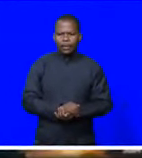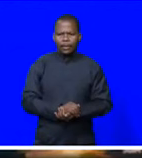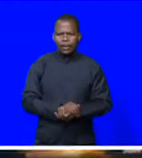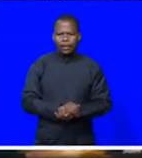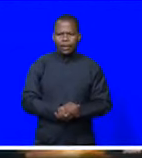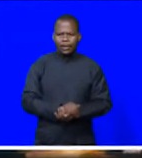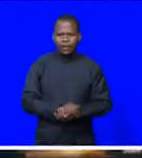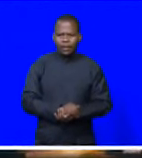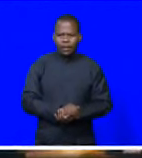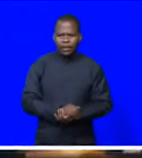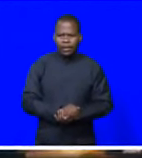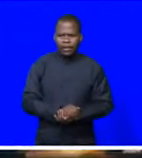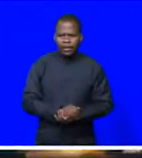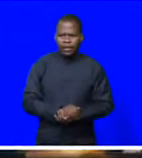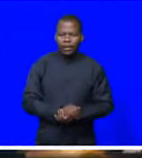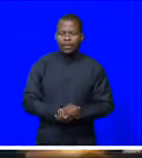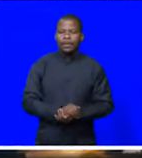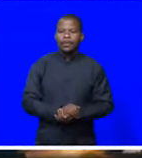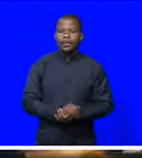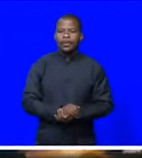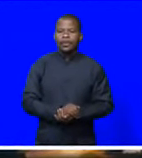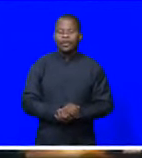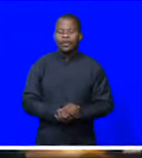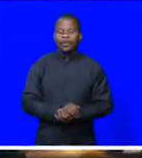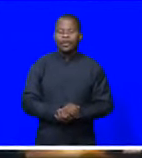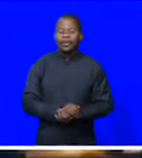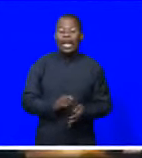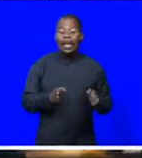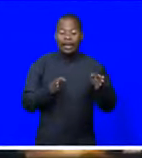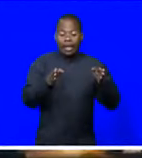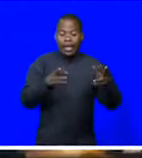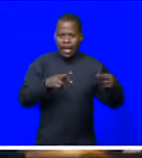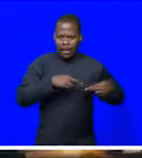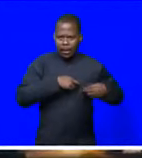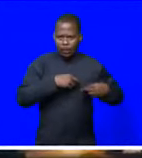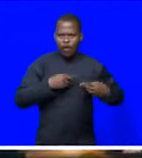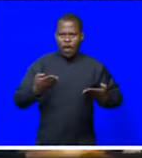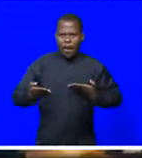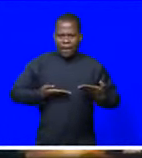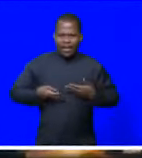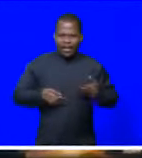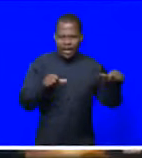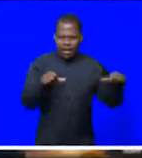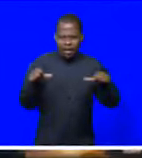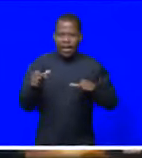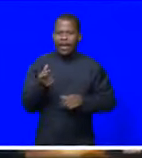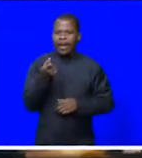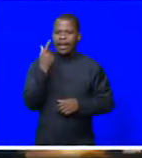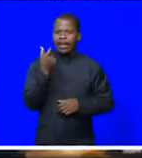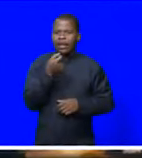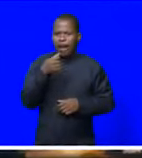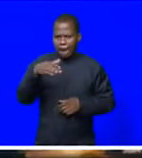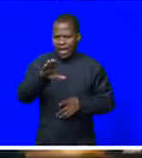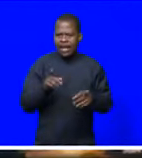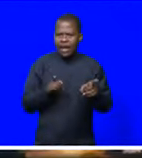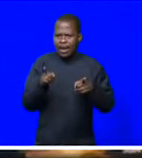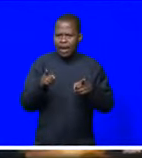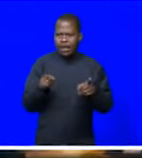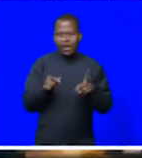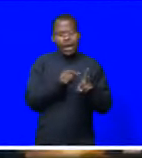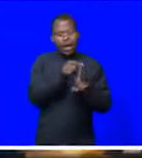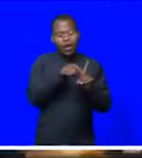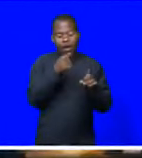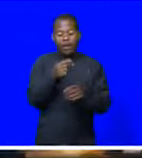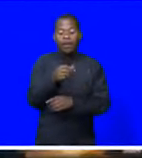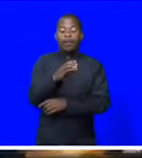Investor Roadmap Director Albert Qhibi says having a commercial court will have a positive impact on Eswatini's rankings in terms of